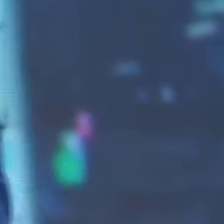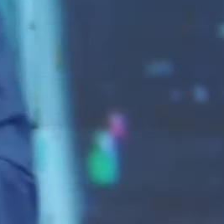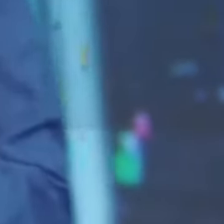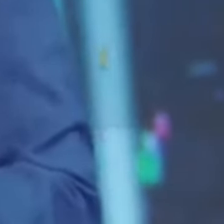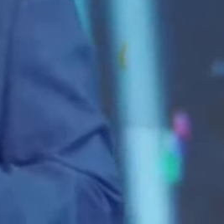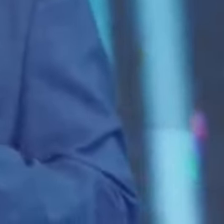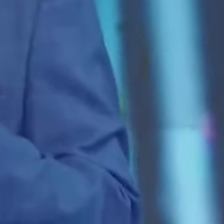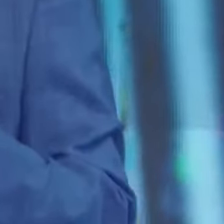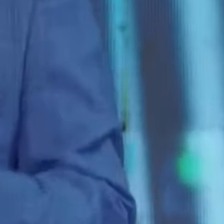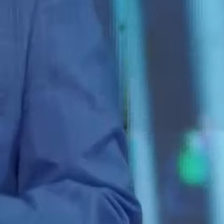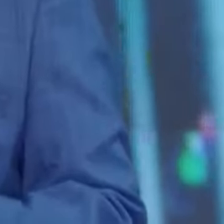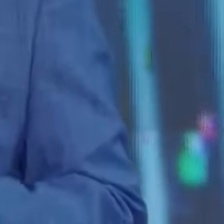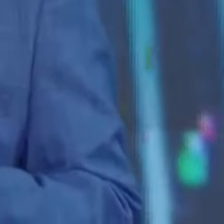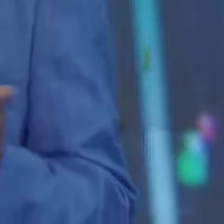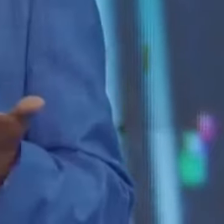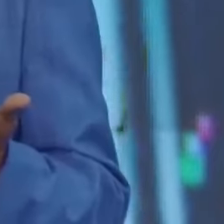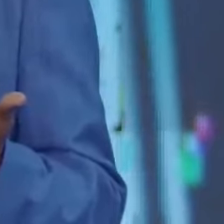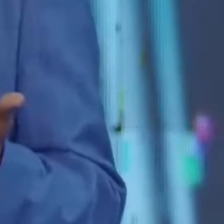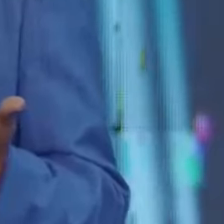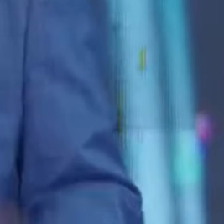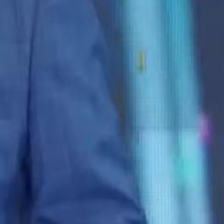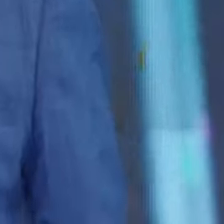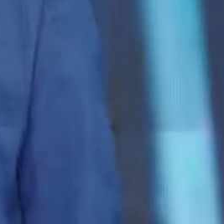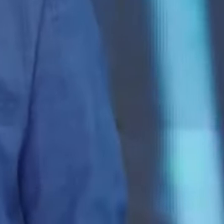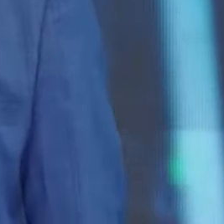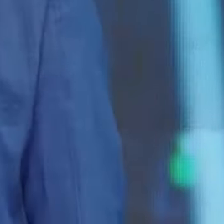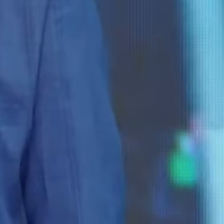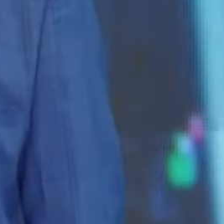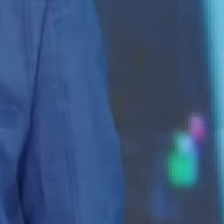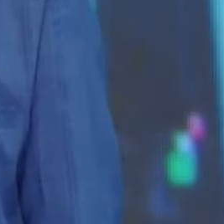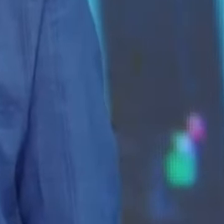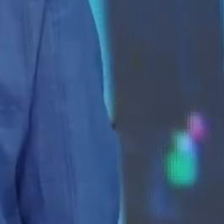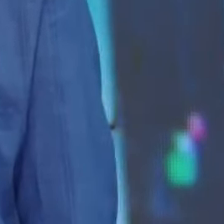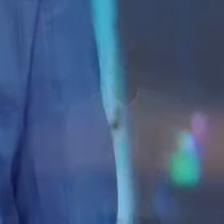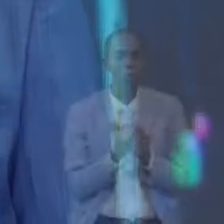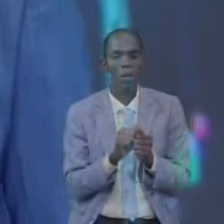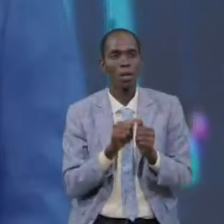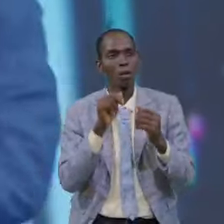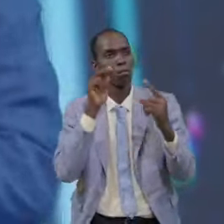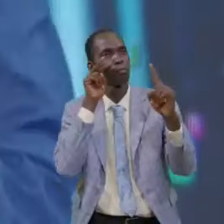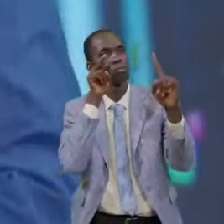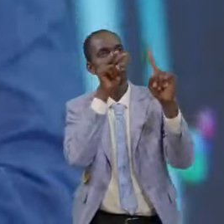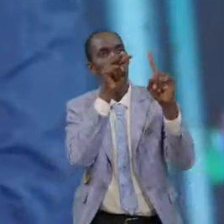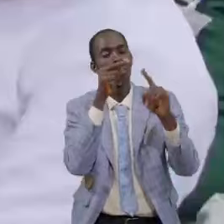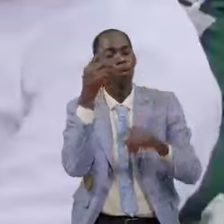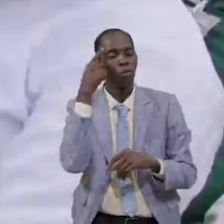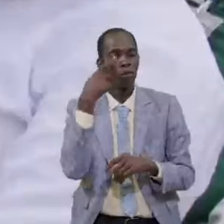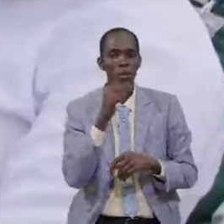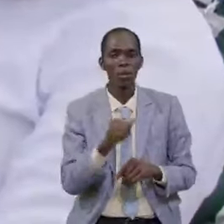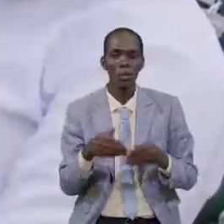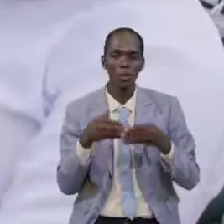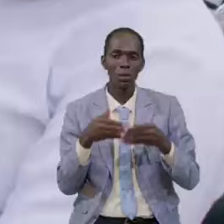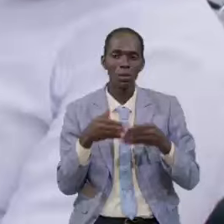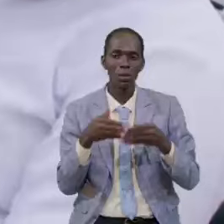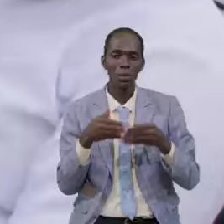I interact with mentors for a guided goal. Interact with